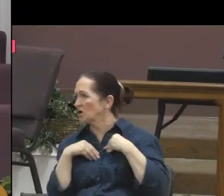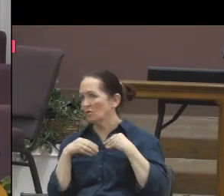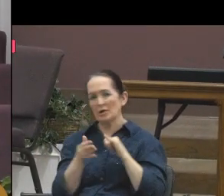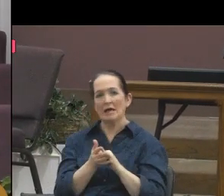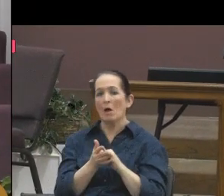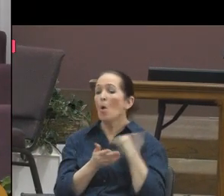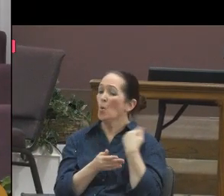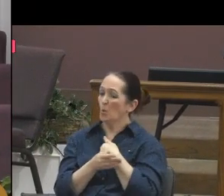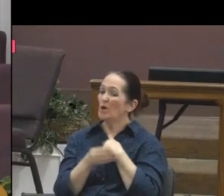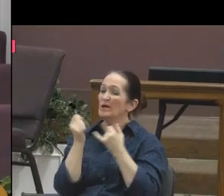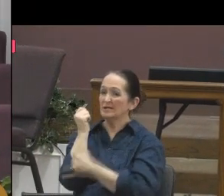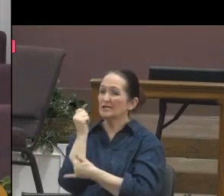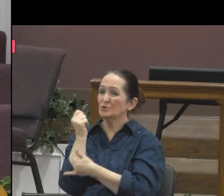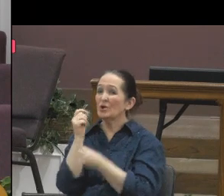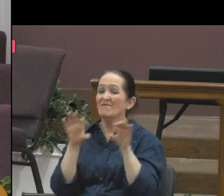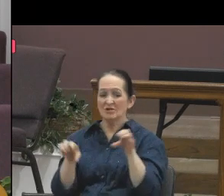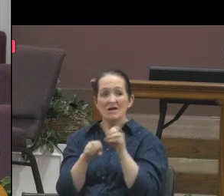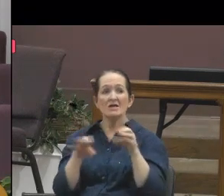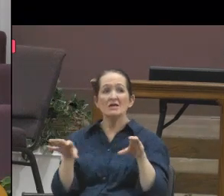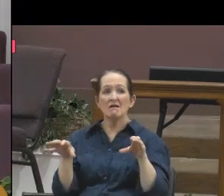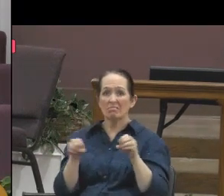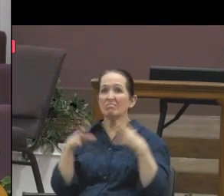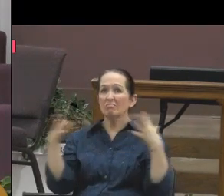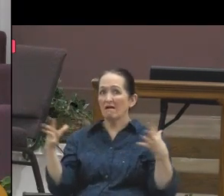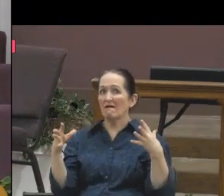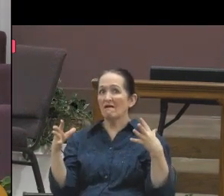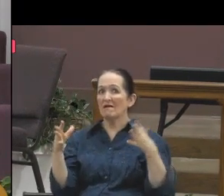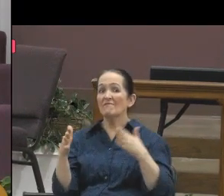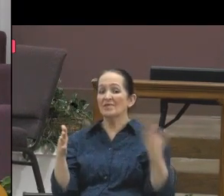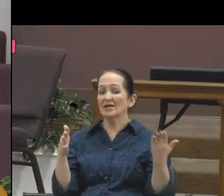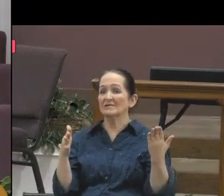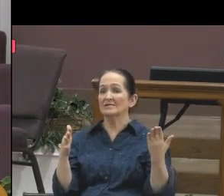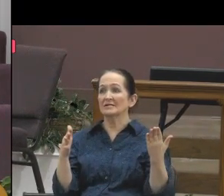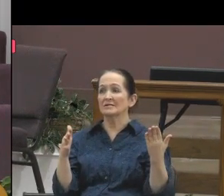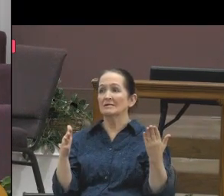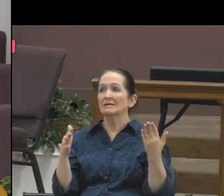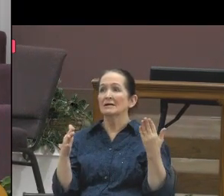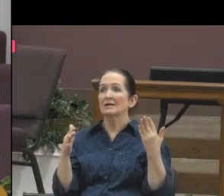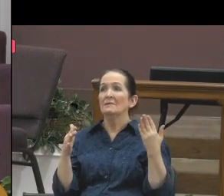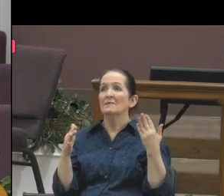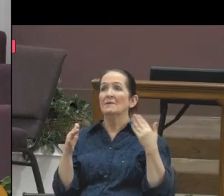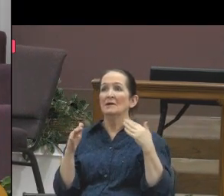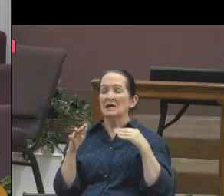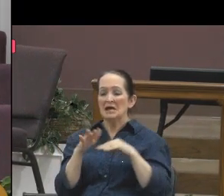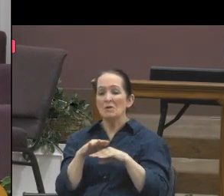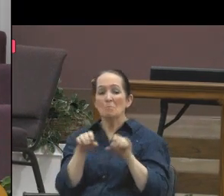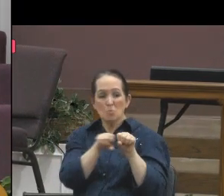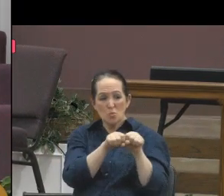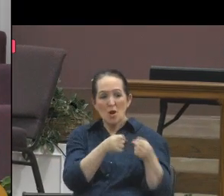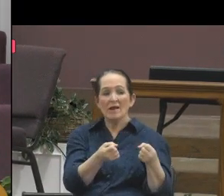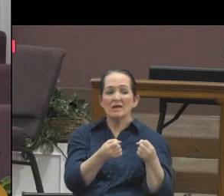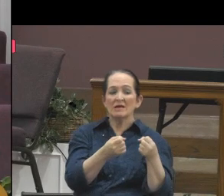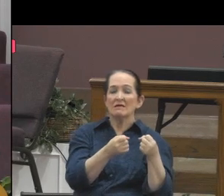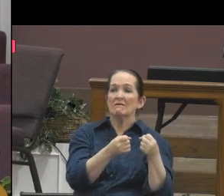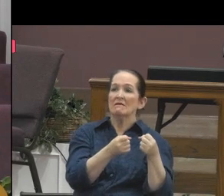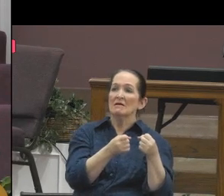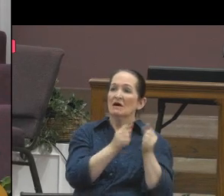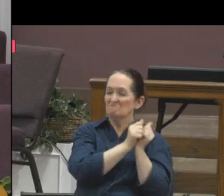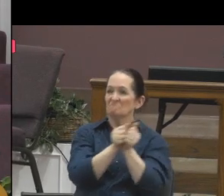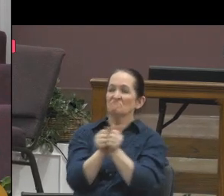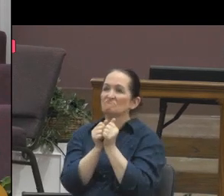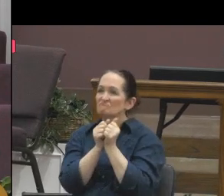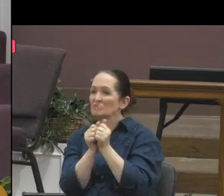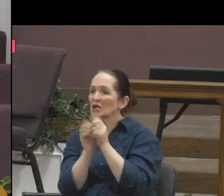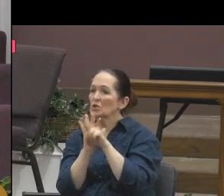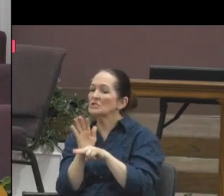as a nation have done a lot of things in our breaking up of unity that has